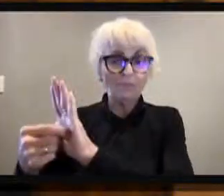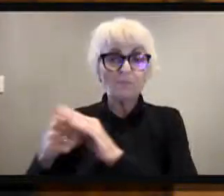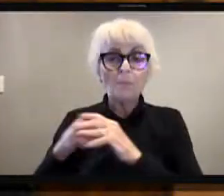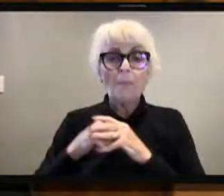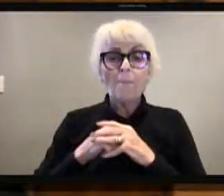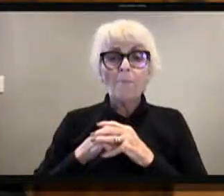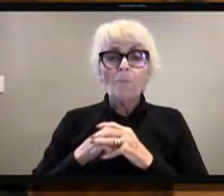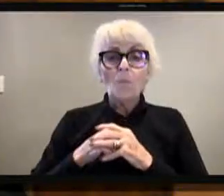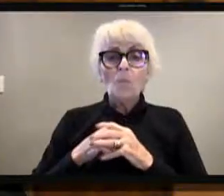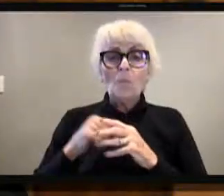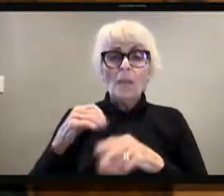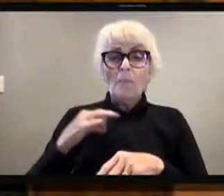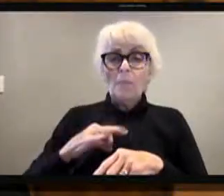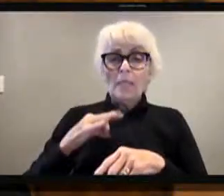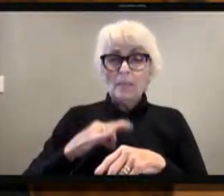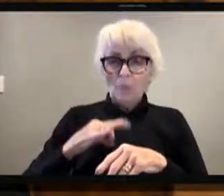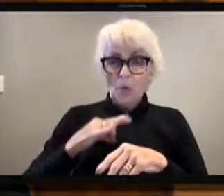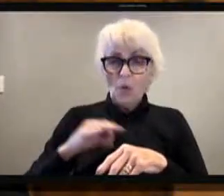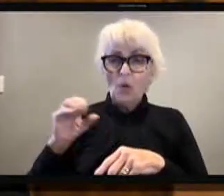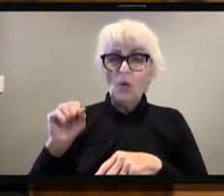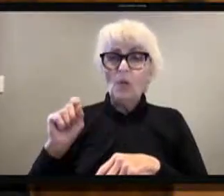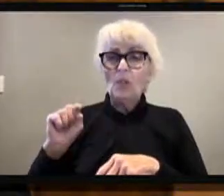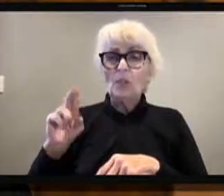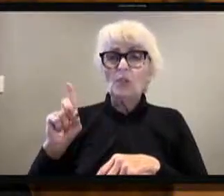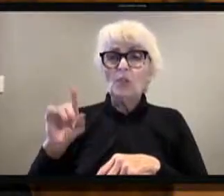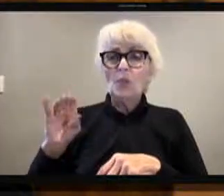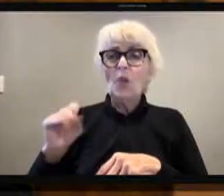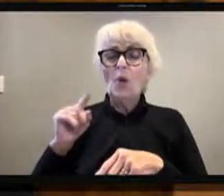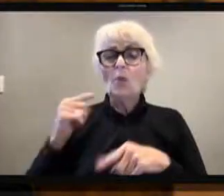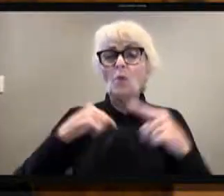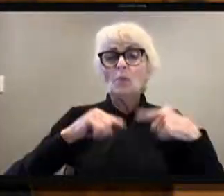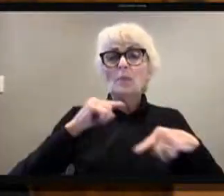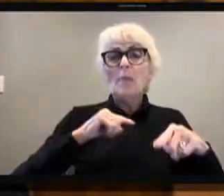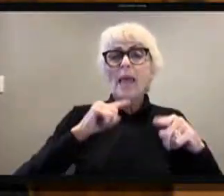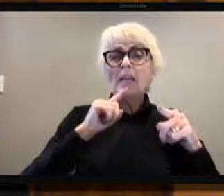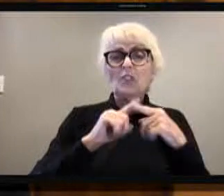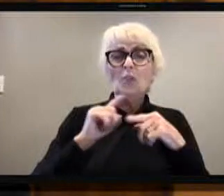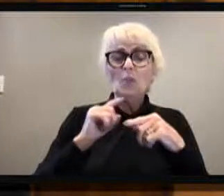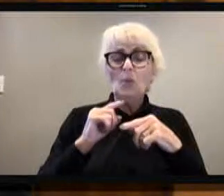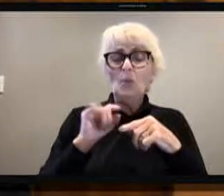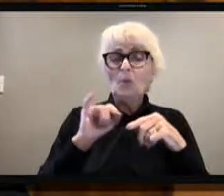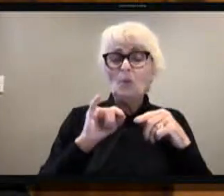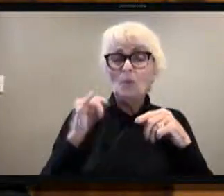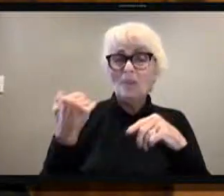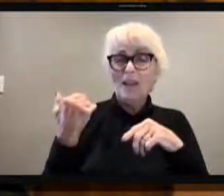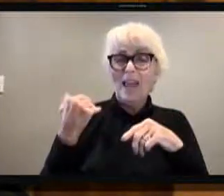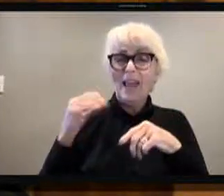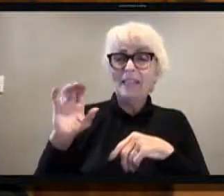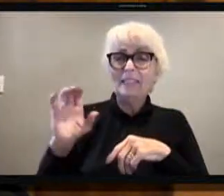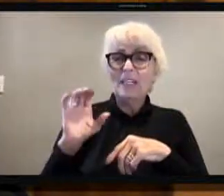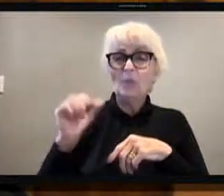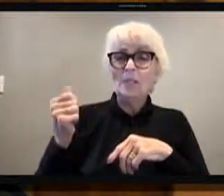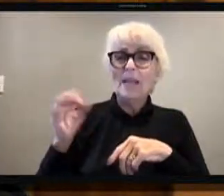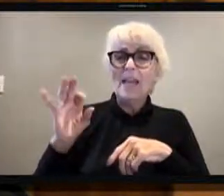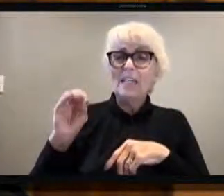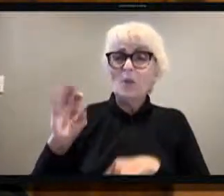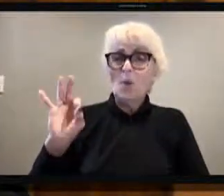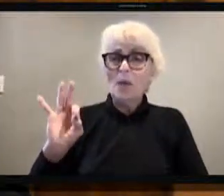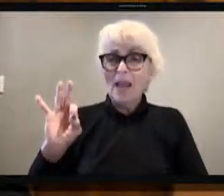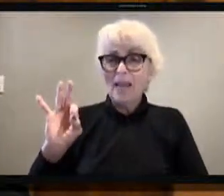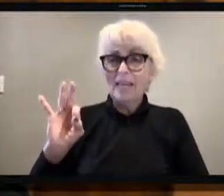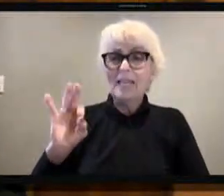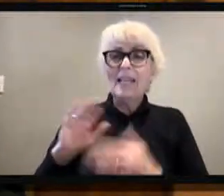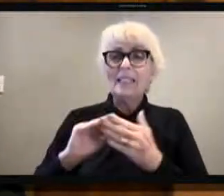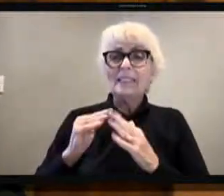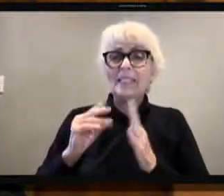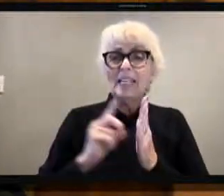The Pittsburgh Stained Glass Studio can trace its roots to the turn of the last century. The 1909 city directory shows the